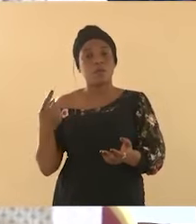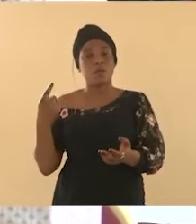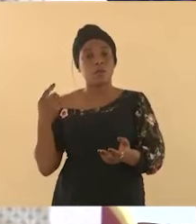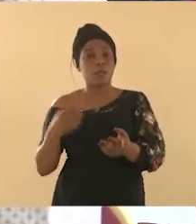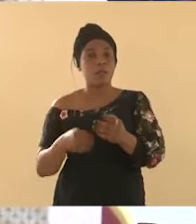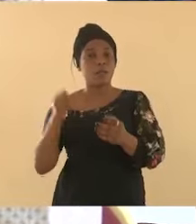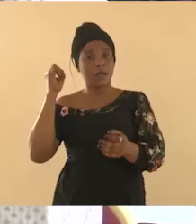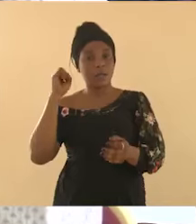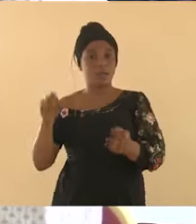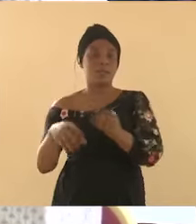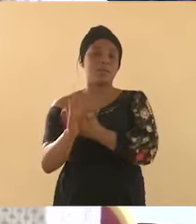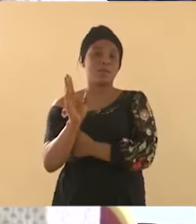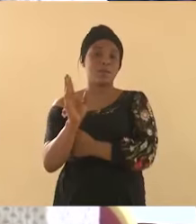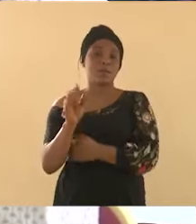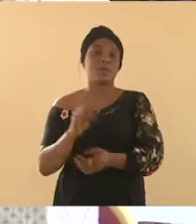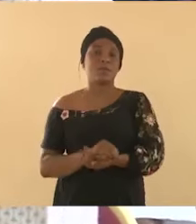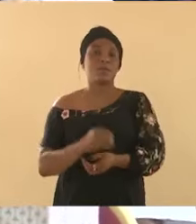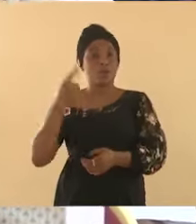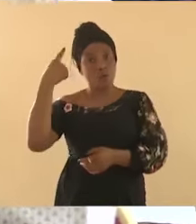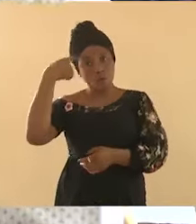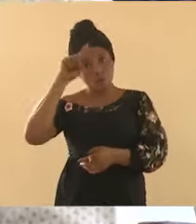up for all. Try harder.